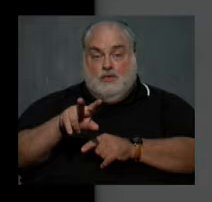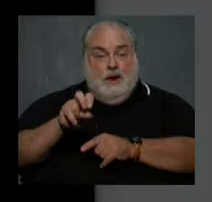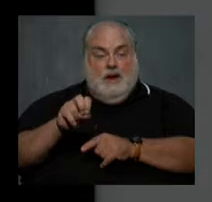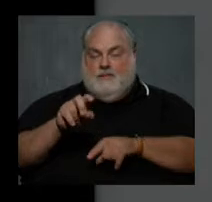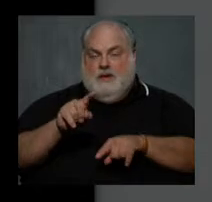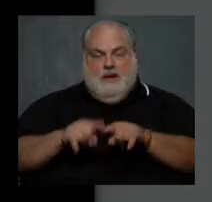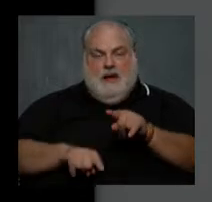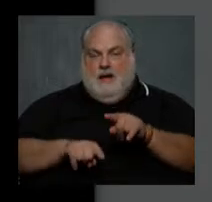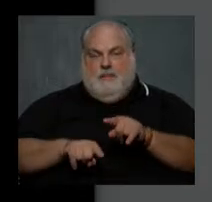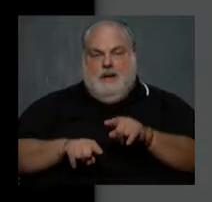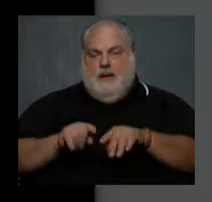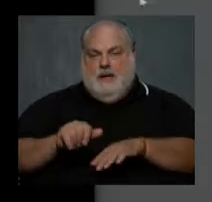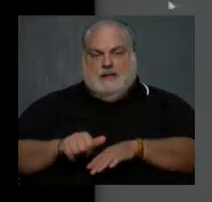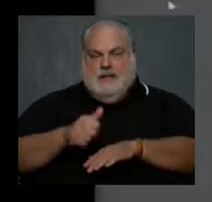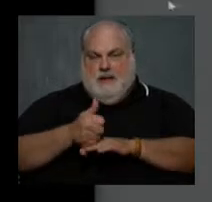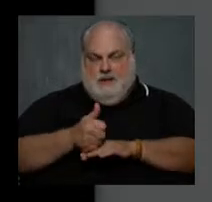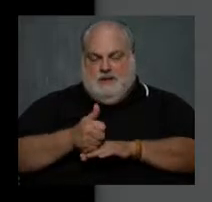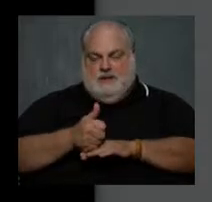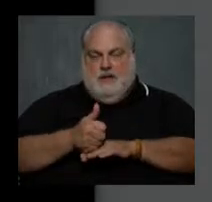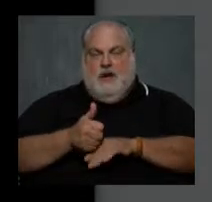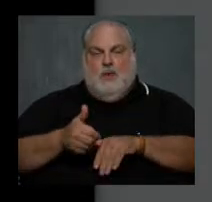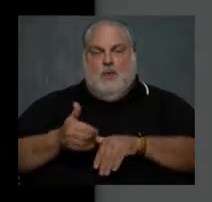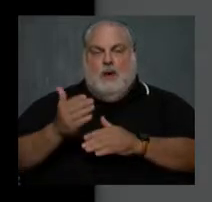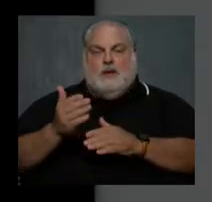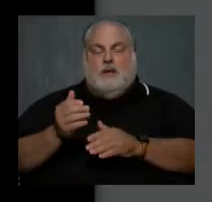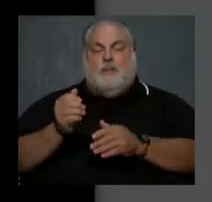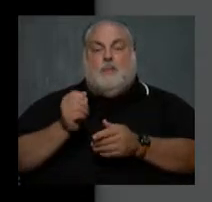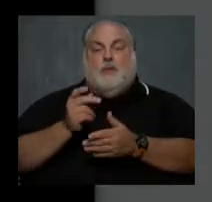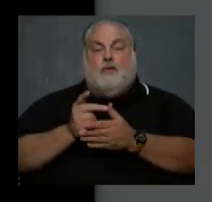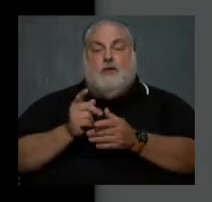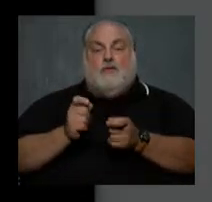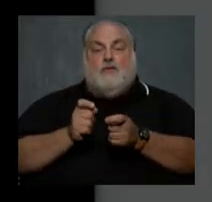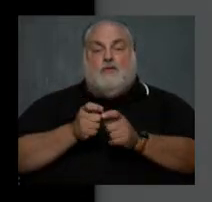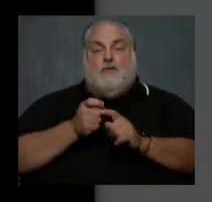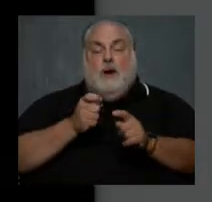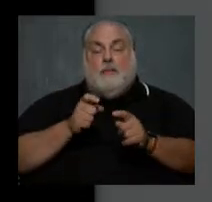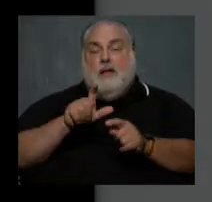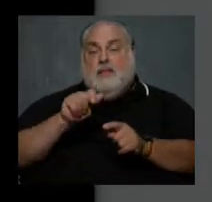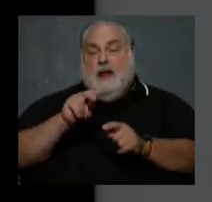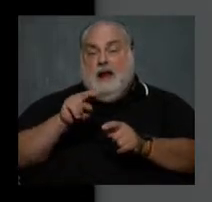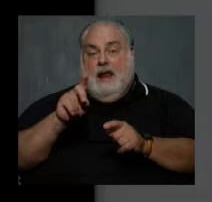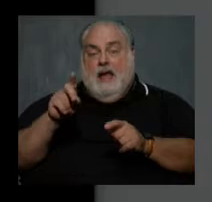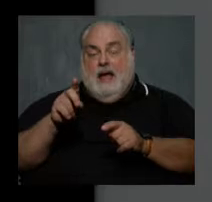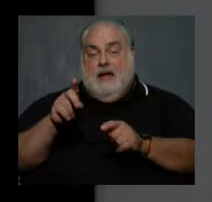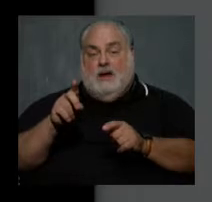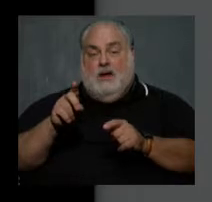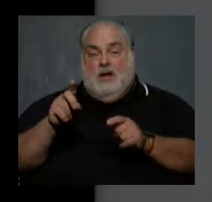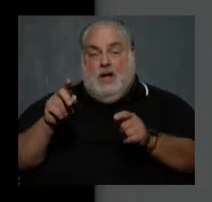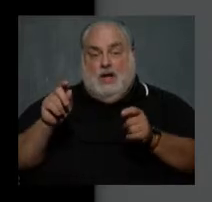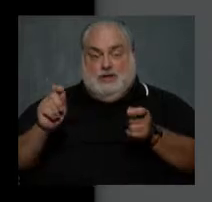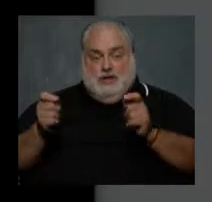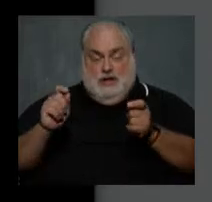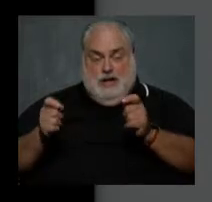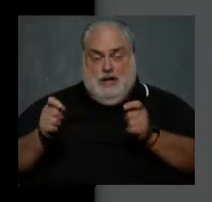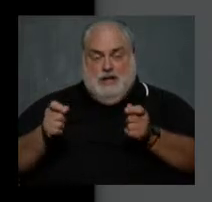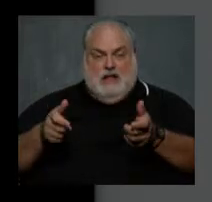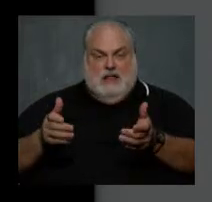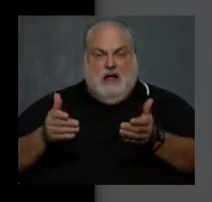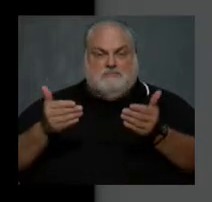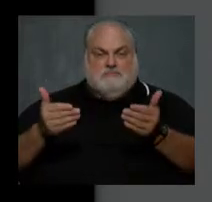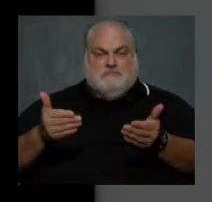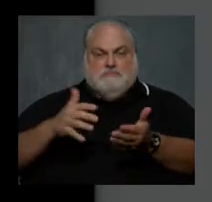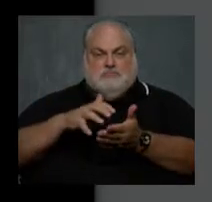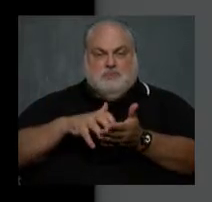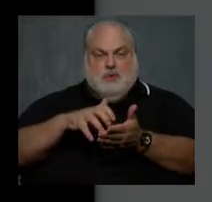allowed to serve the site. Staff recommends approval of the variance request from the Land Alteration Ordinance to allow grading of future phases with the development of the